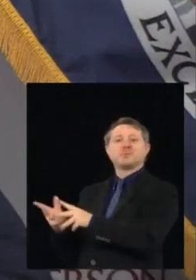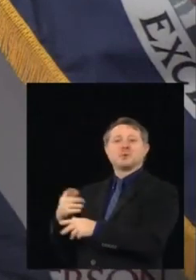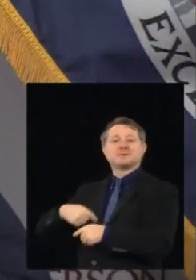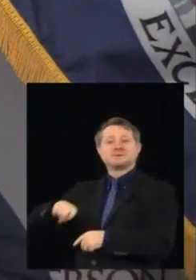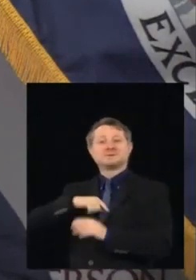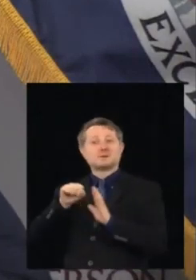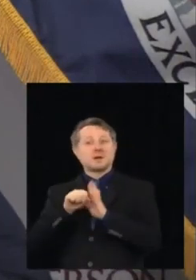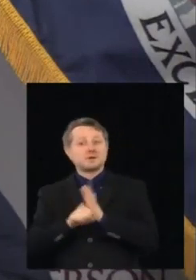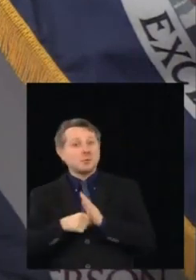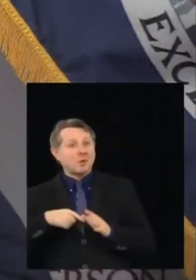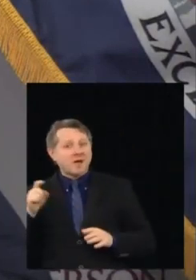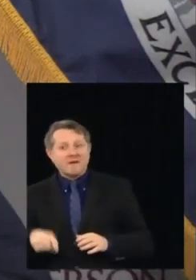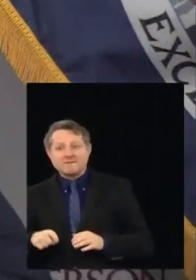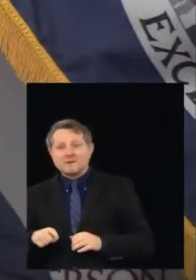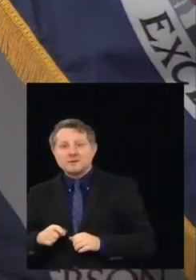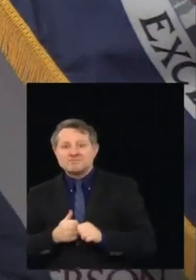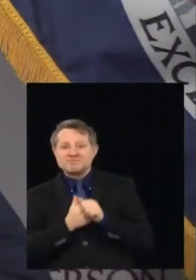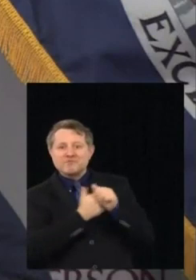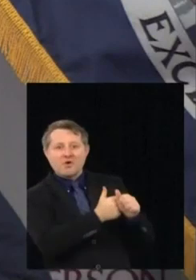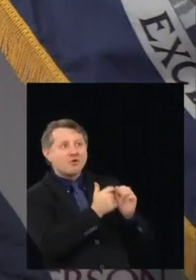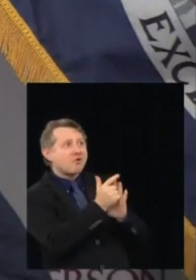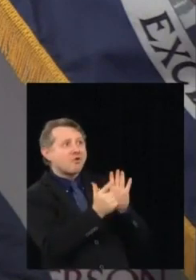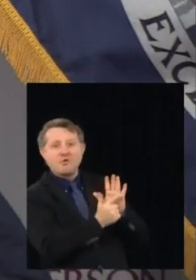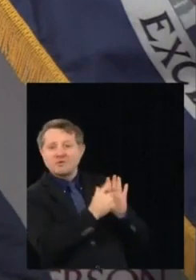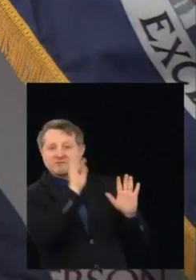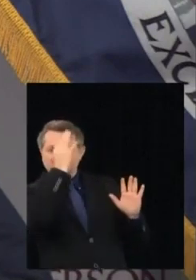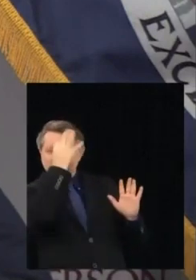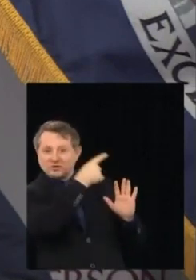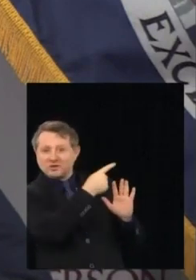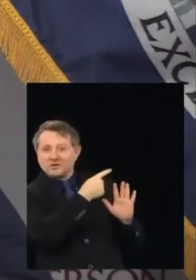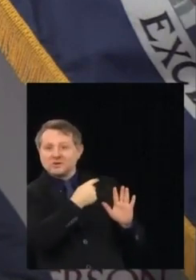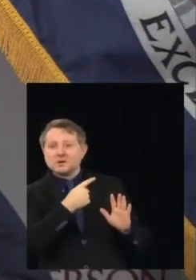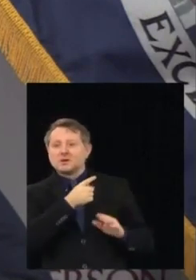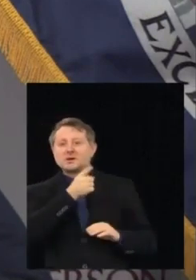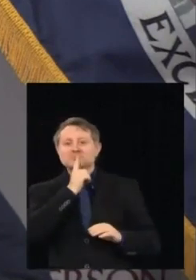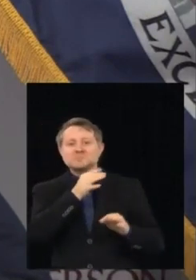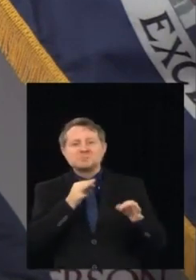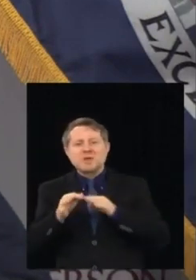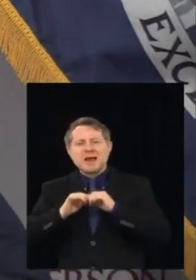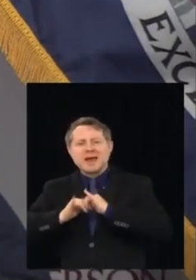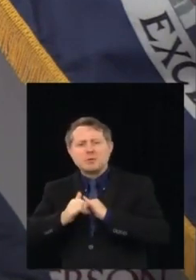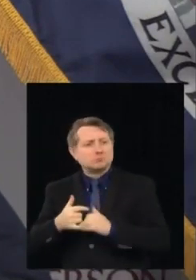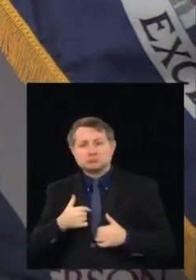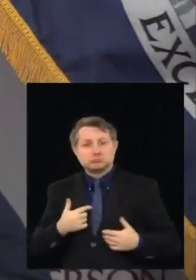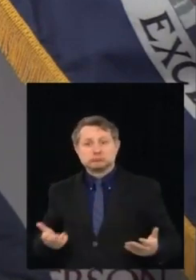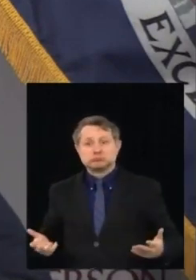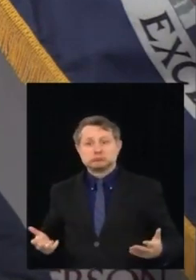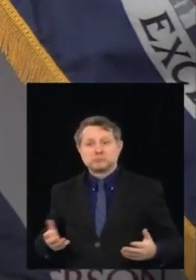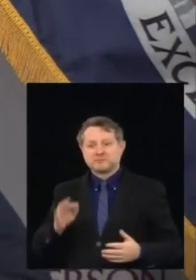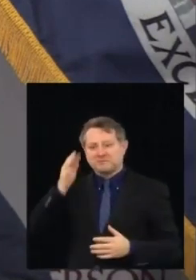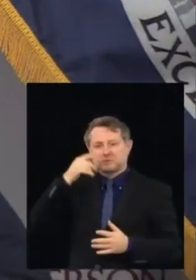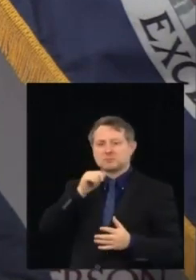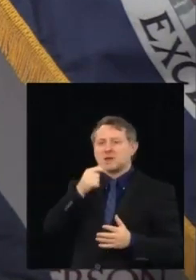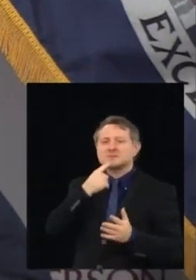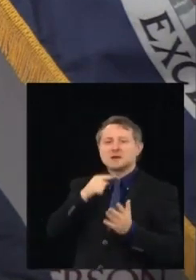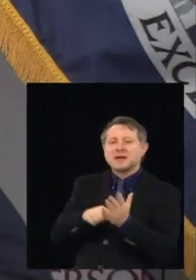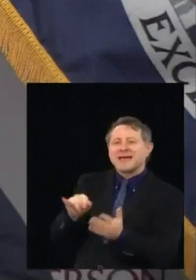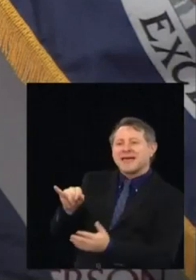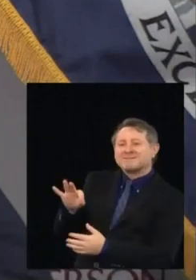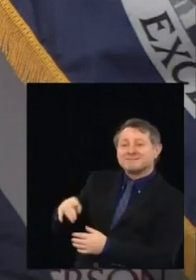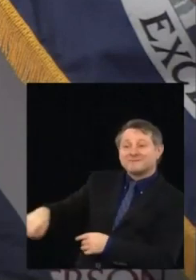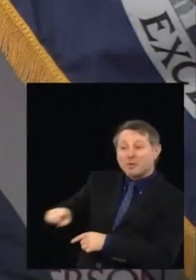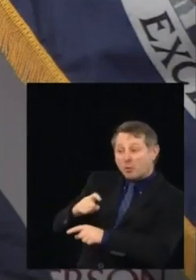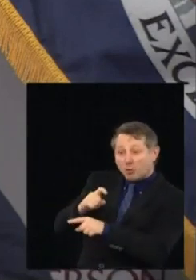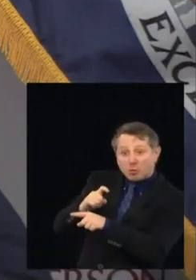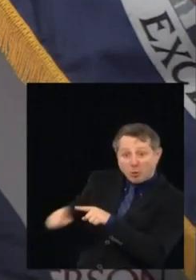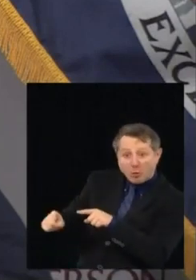law. And the federal law doesn't say anyone who calls gets money. Federal law says when